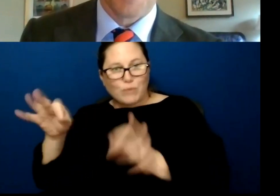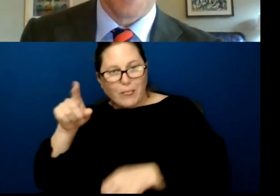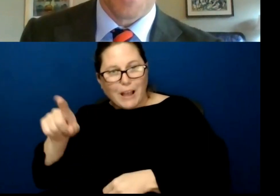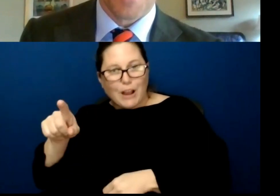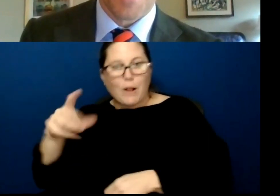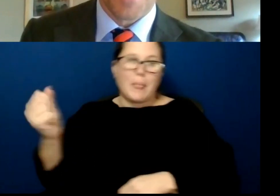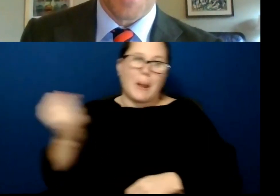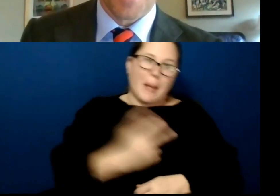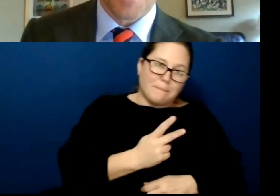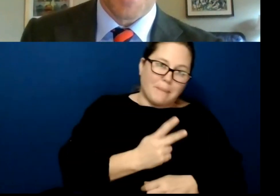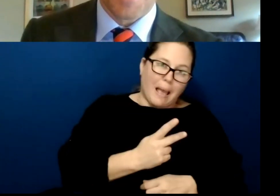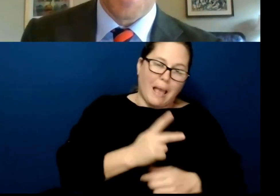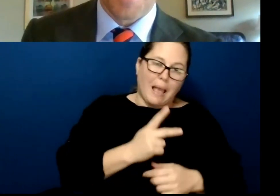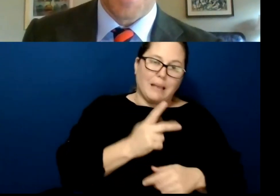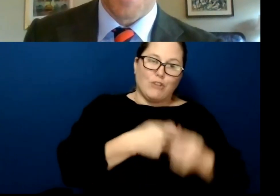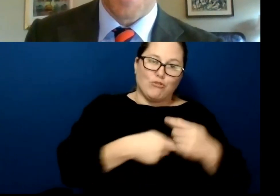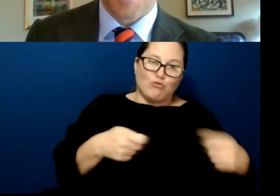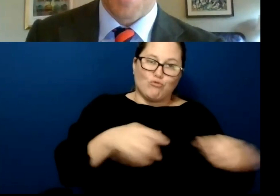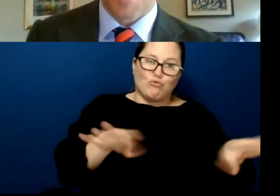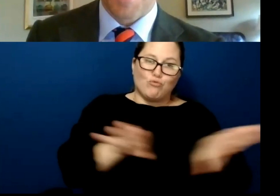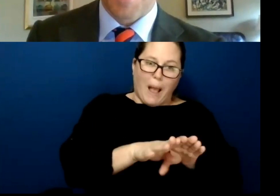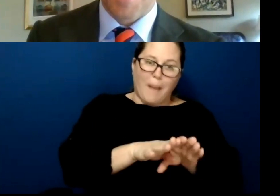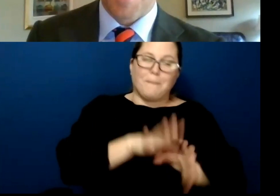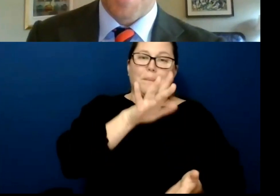finished med school. And then after that,